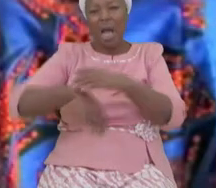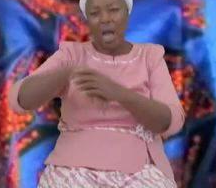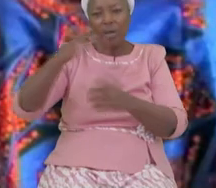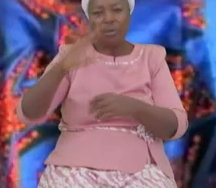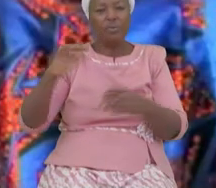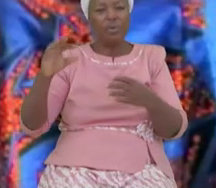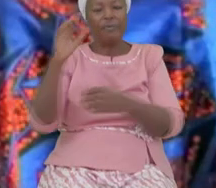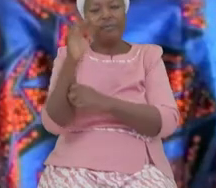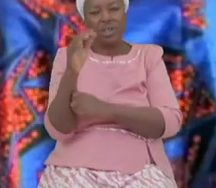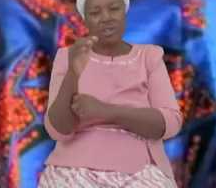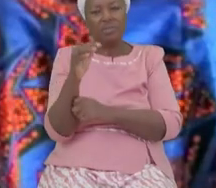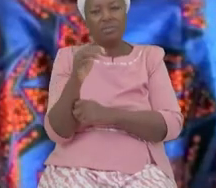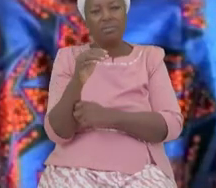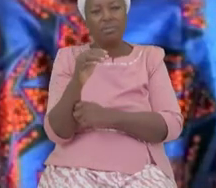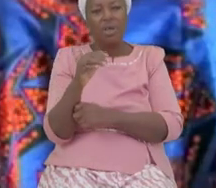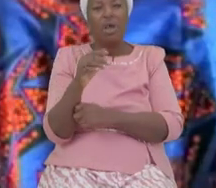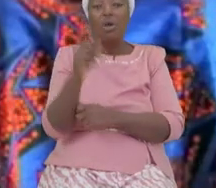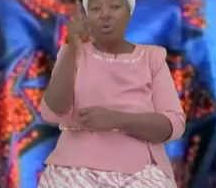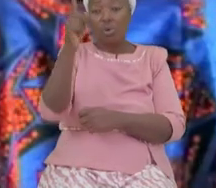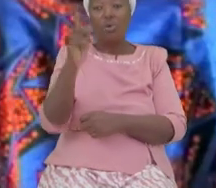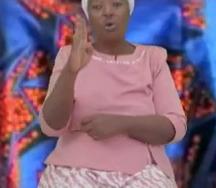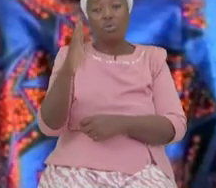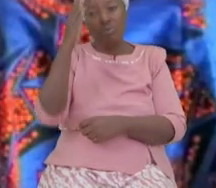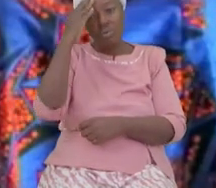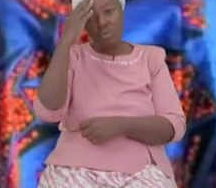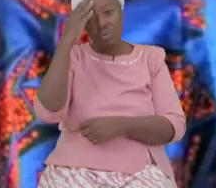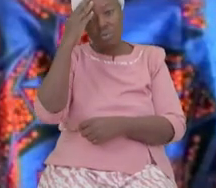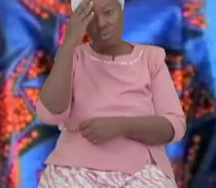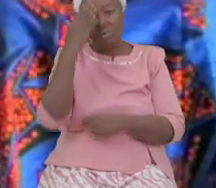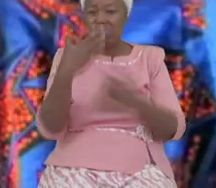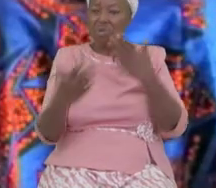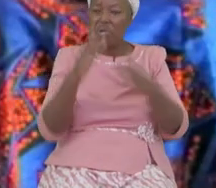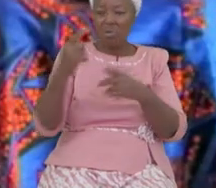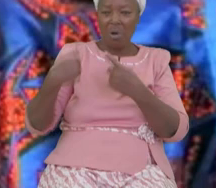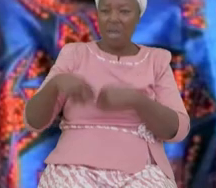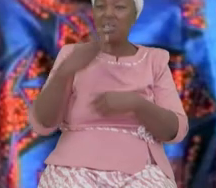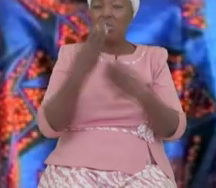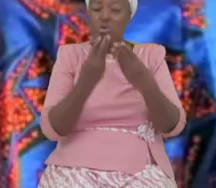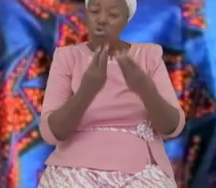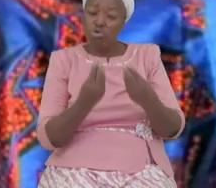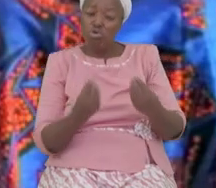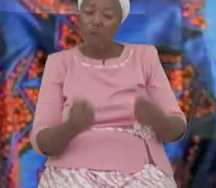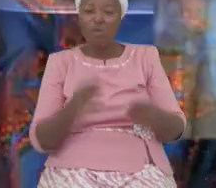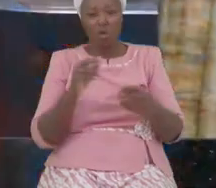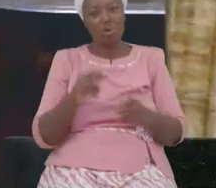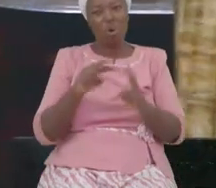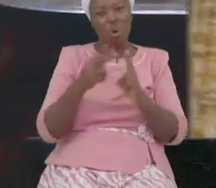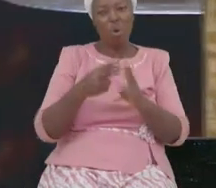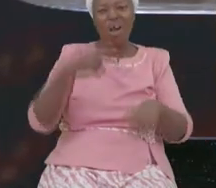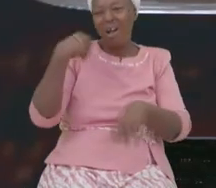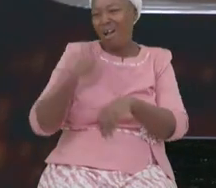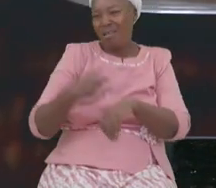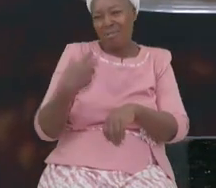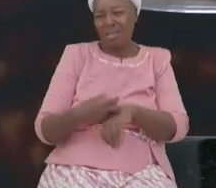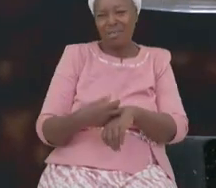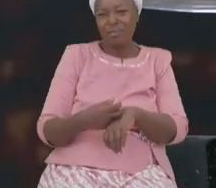flesh. God knows whether the heart is soft or heart. He knows whether